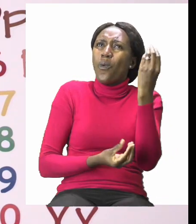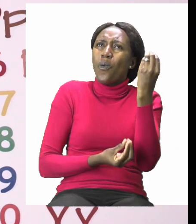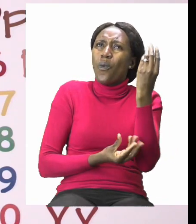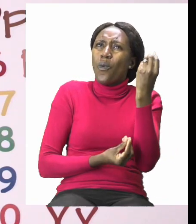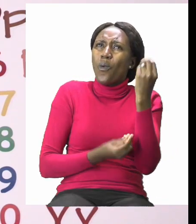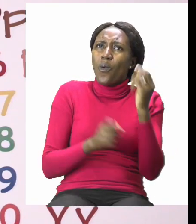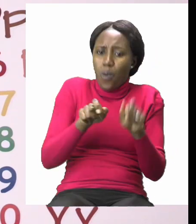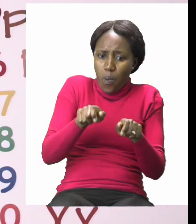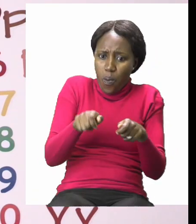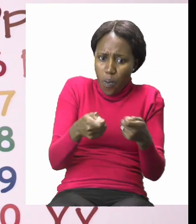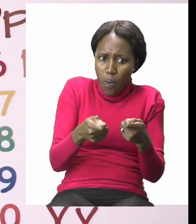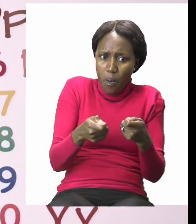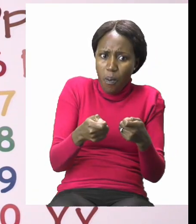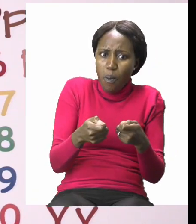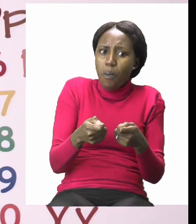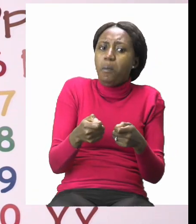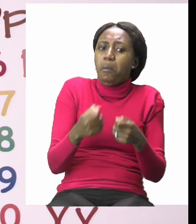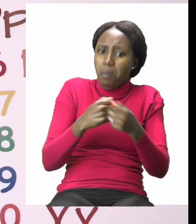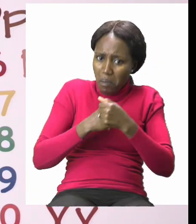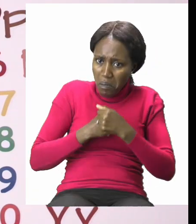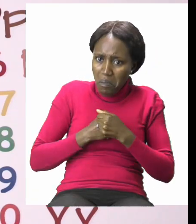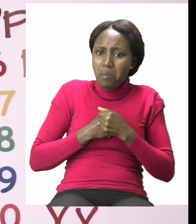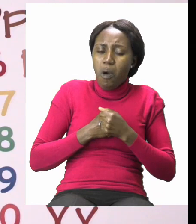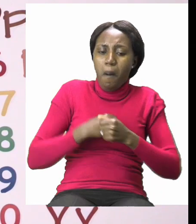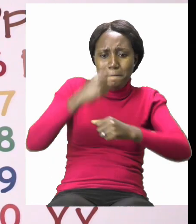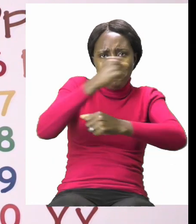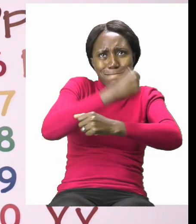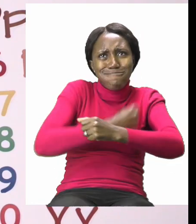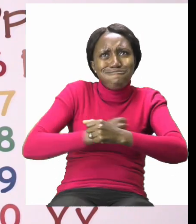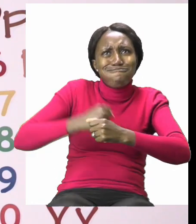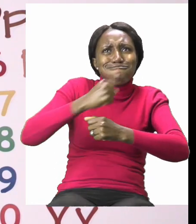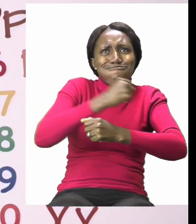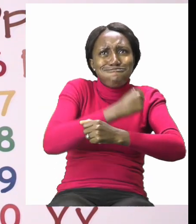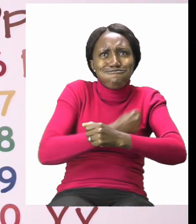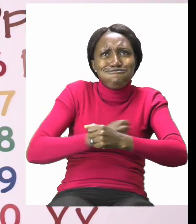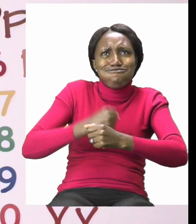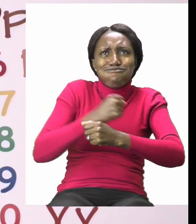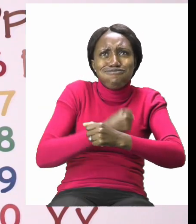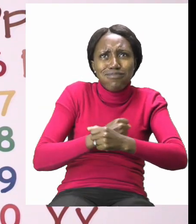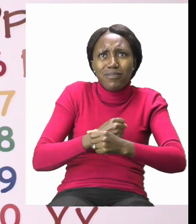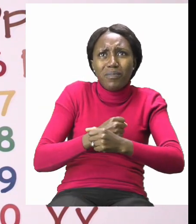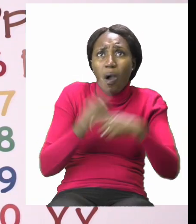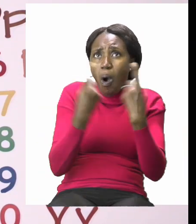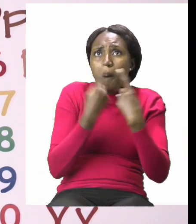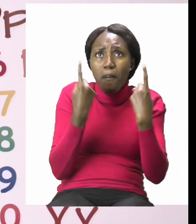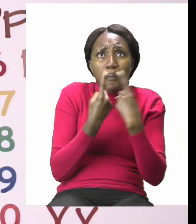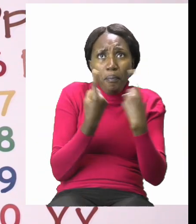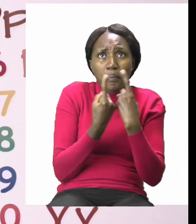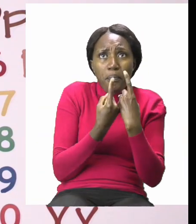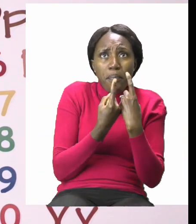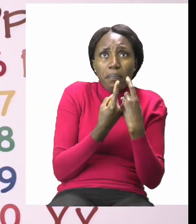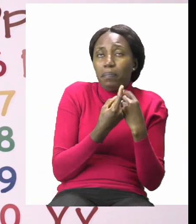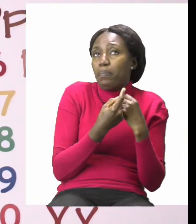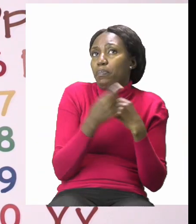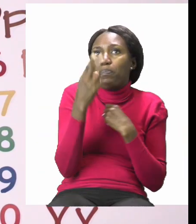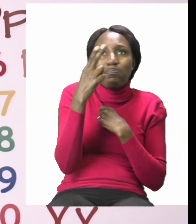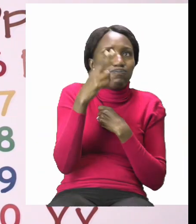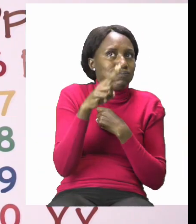where our parents cook our delicious meals, but it is not a toy for you to be